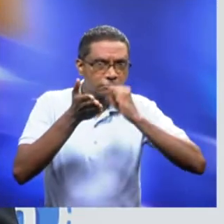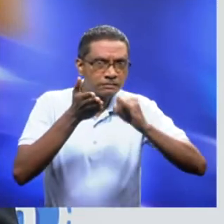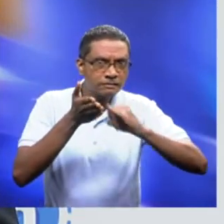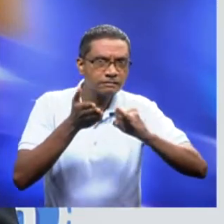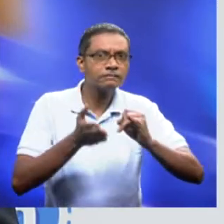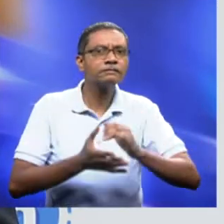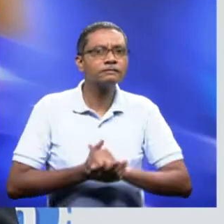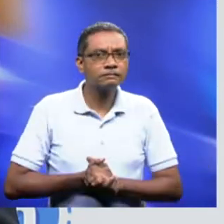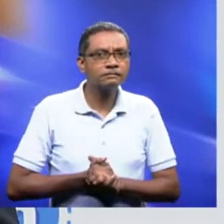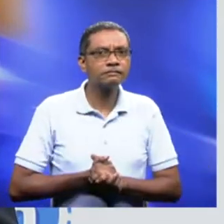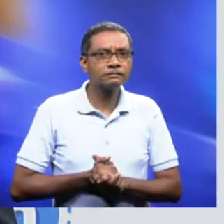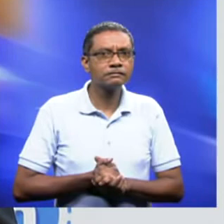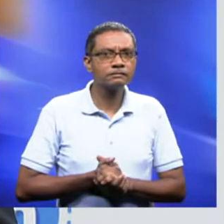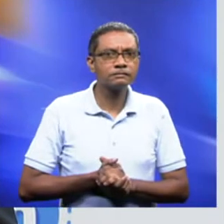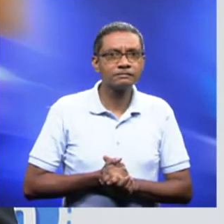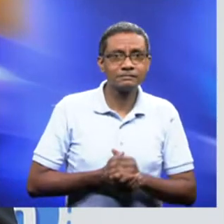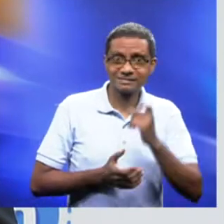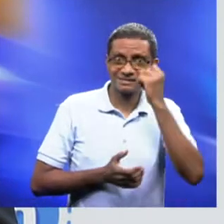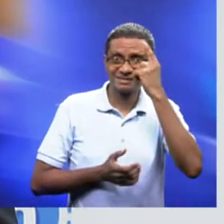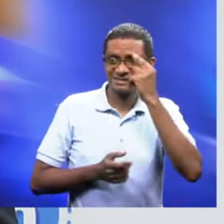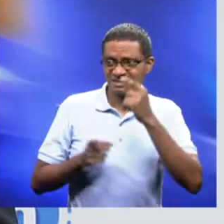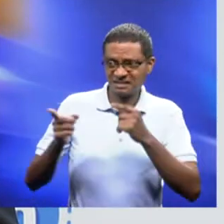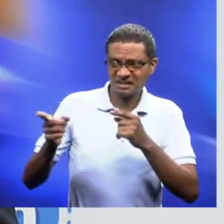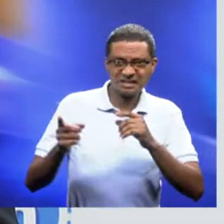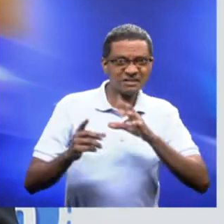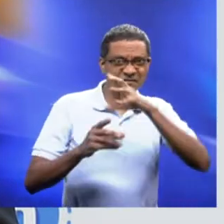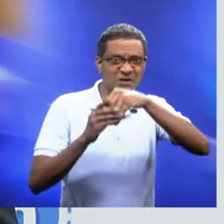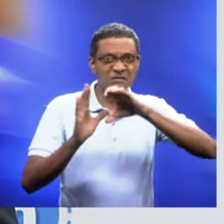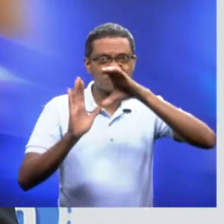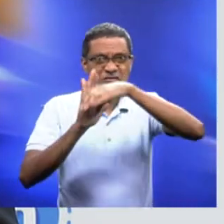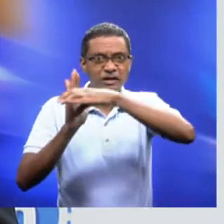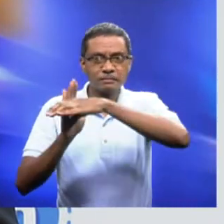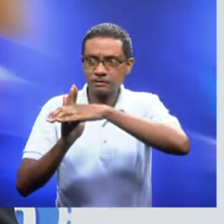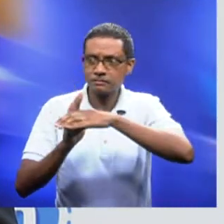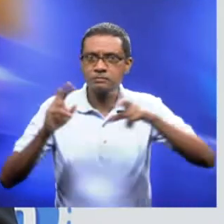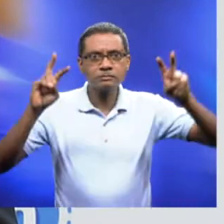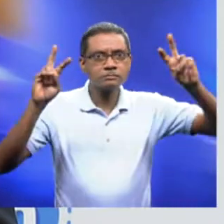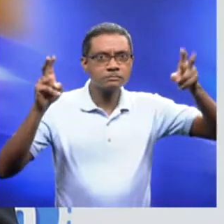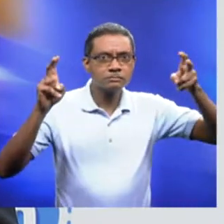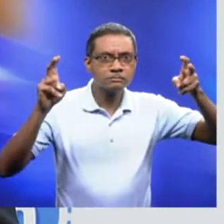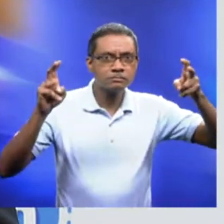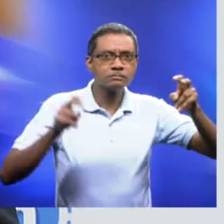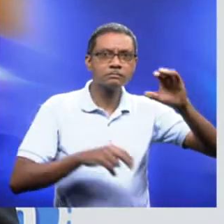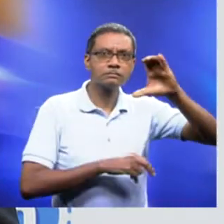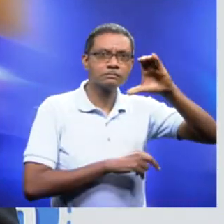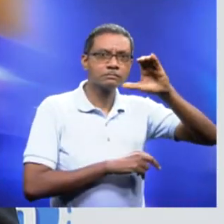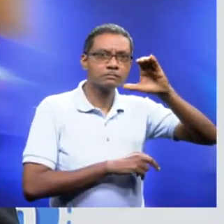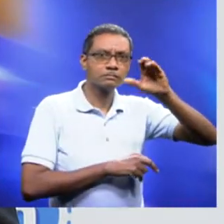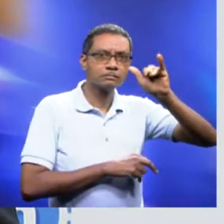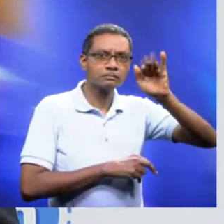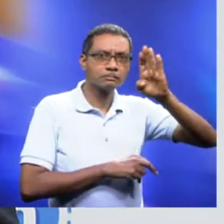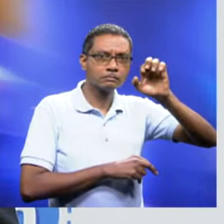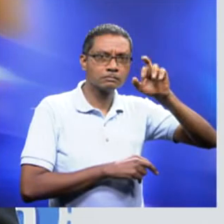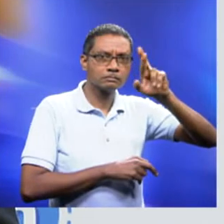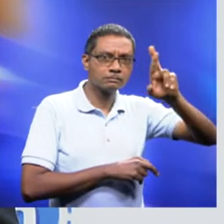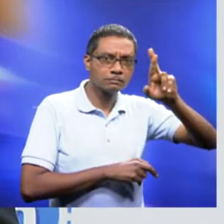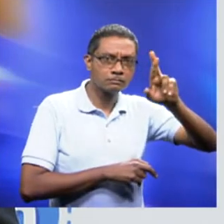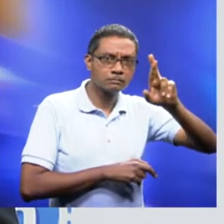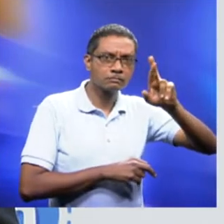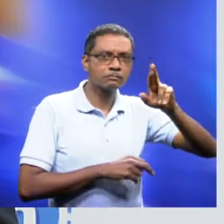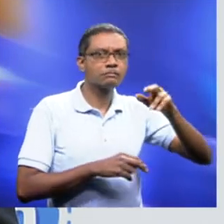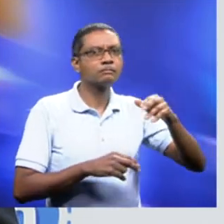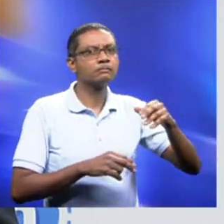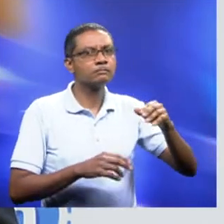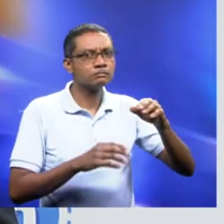remit of cybercrime offenses. Along with this responsibility is to also inform and